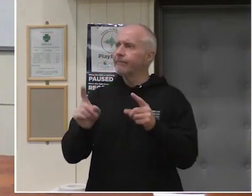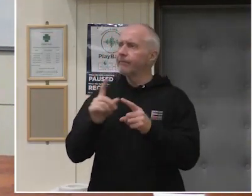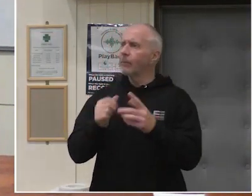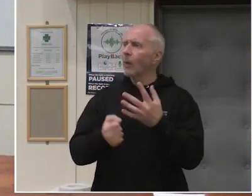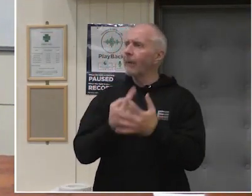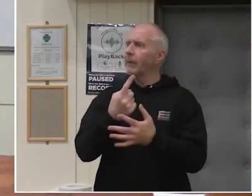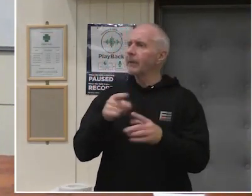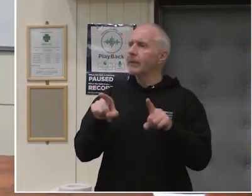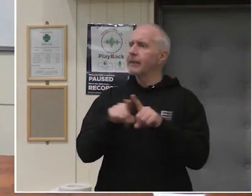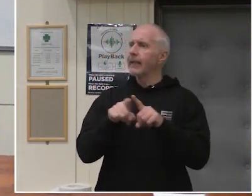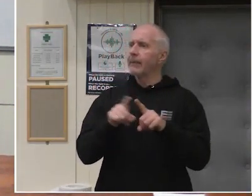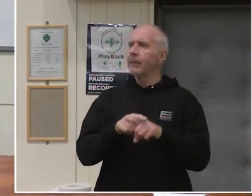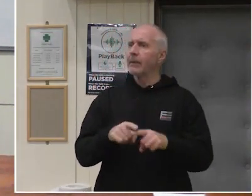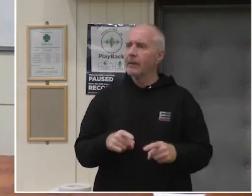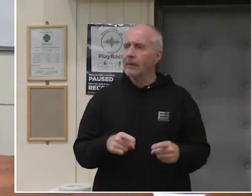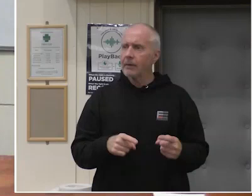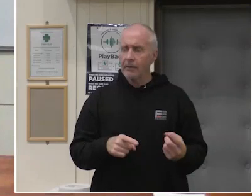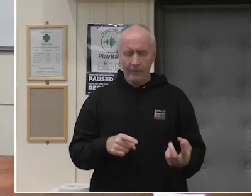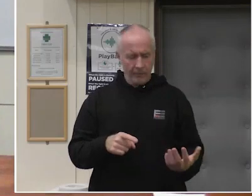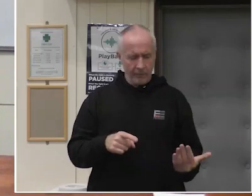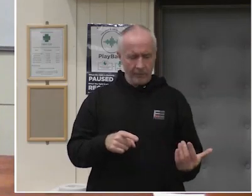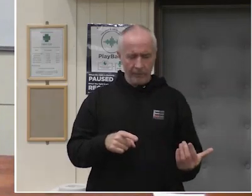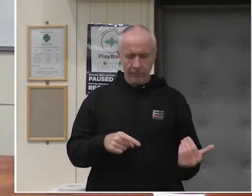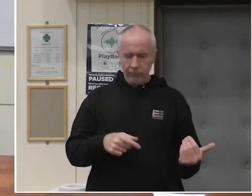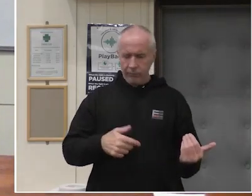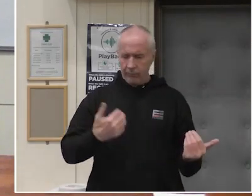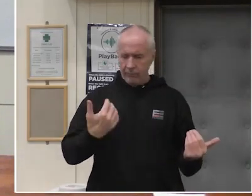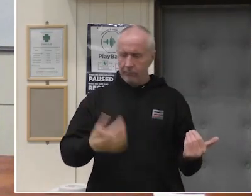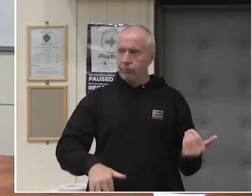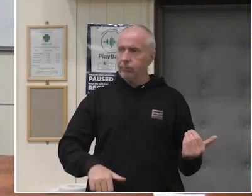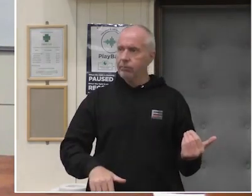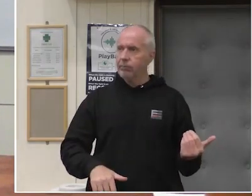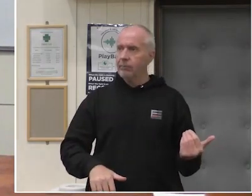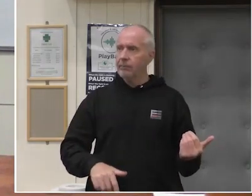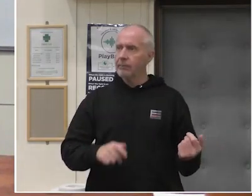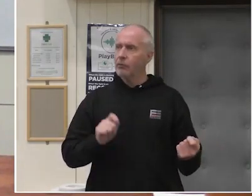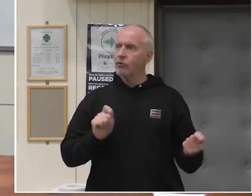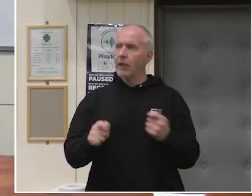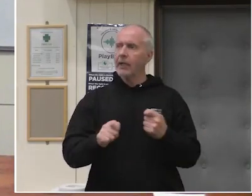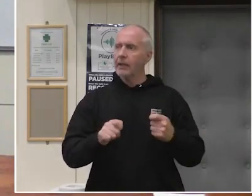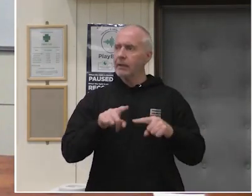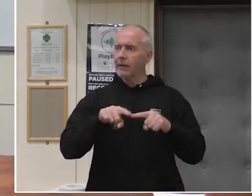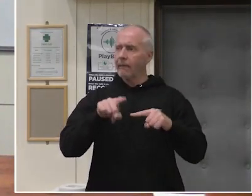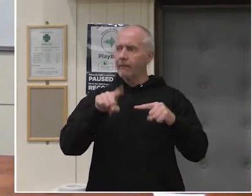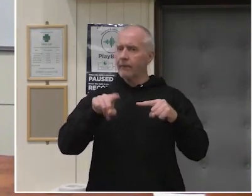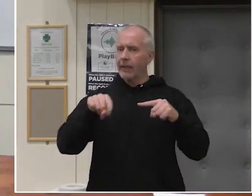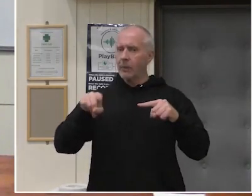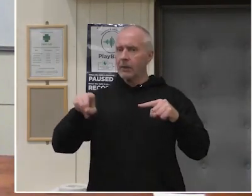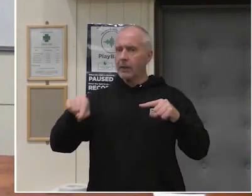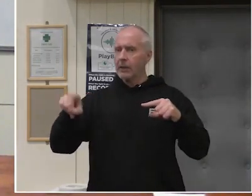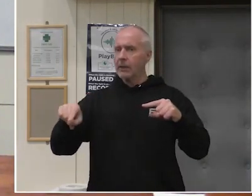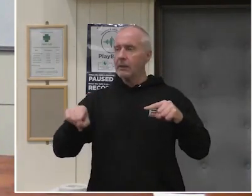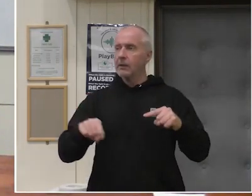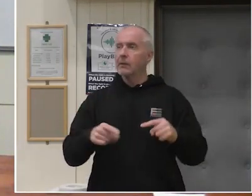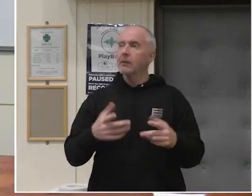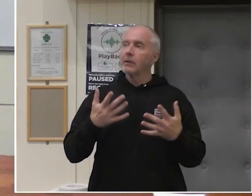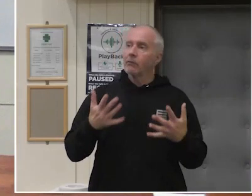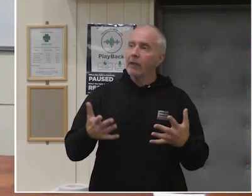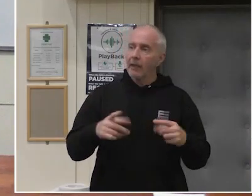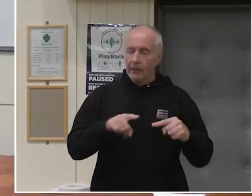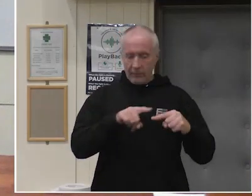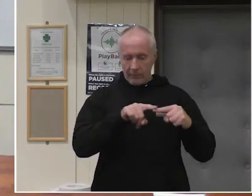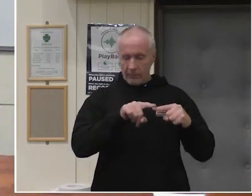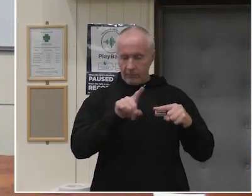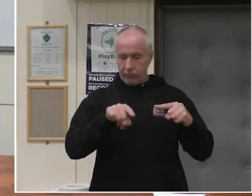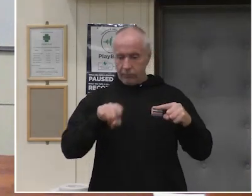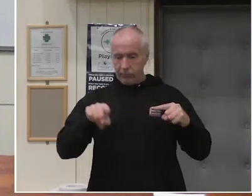put your finger on a guitar string to block its position off. You change its frequency. And there is only a certain range in which you